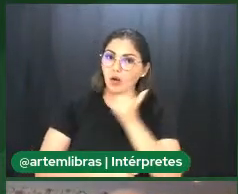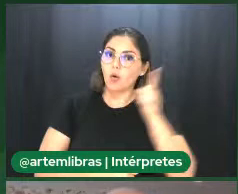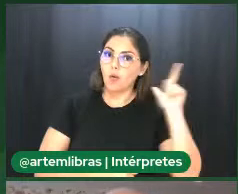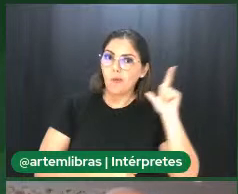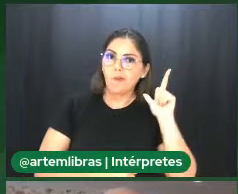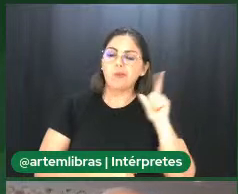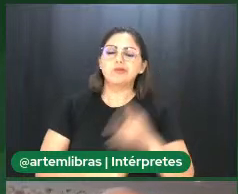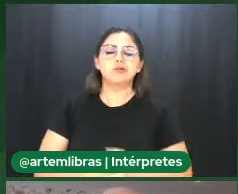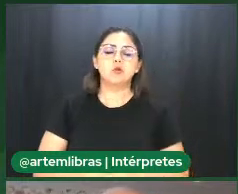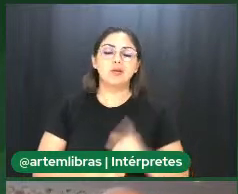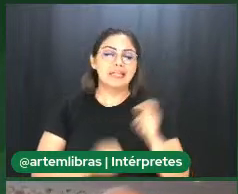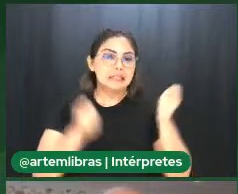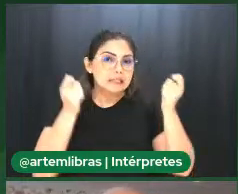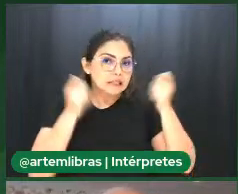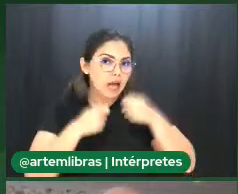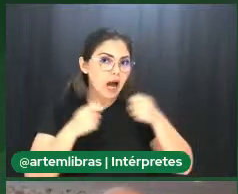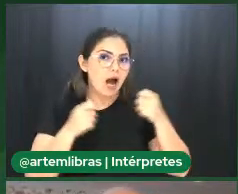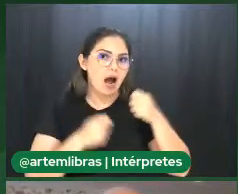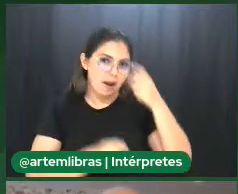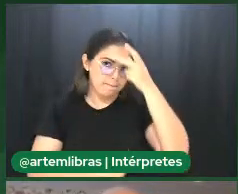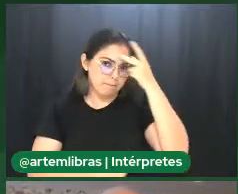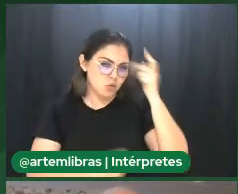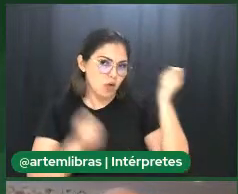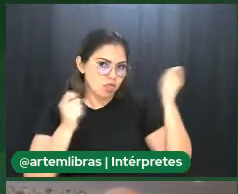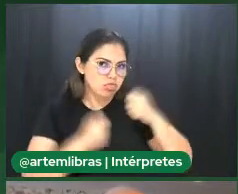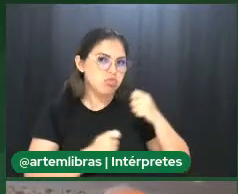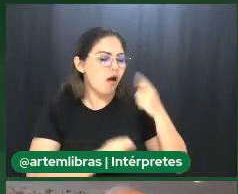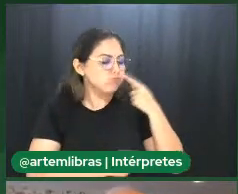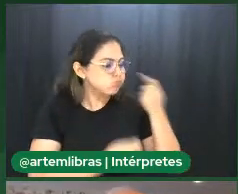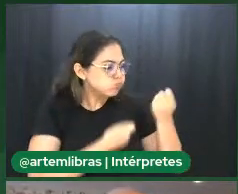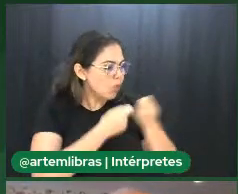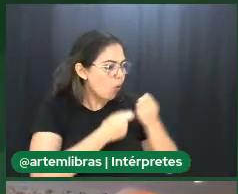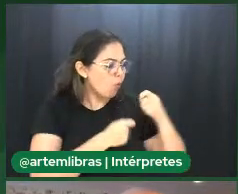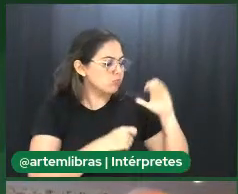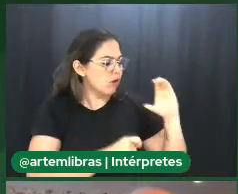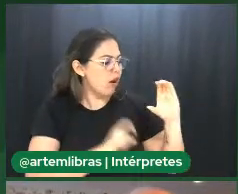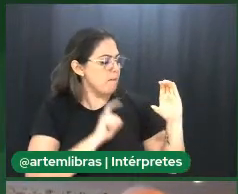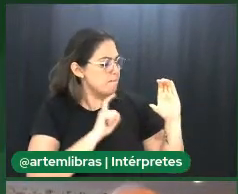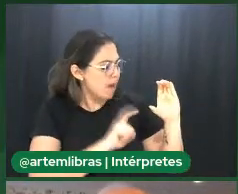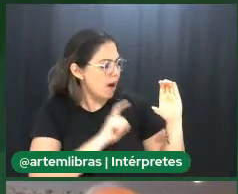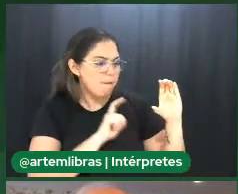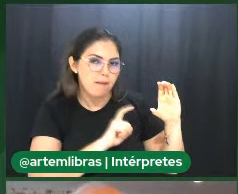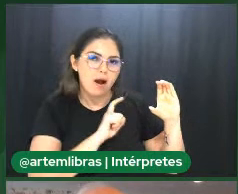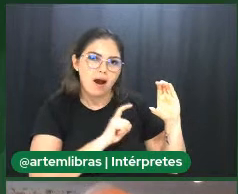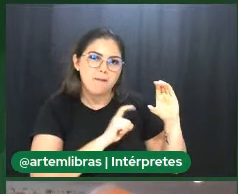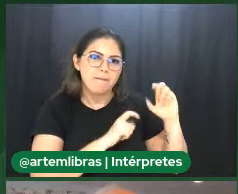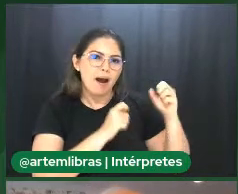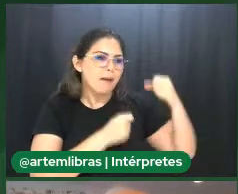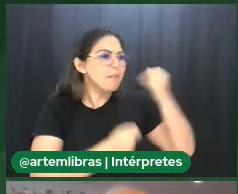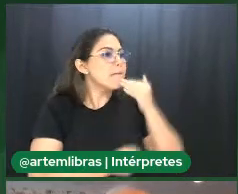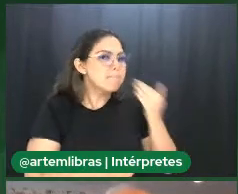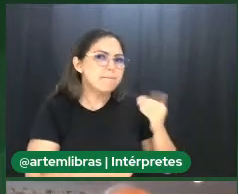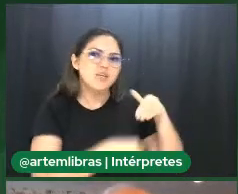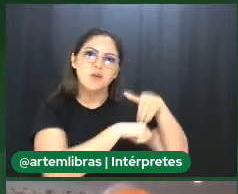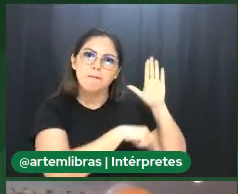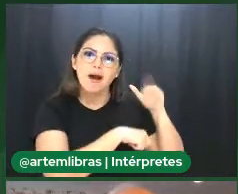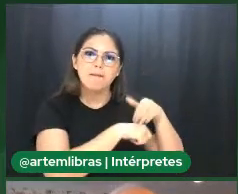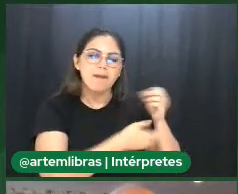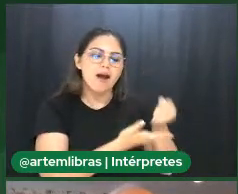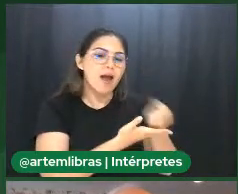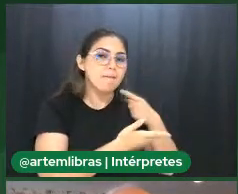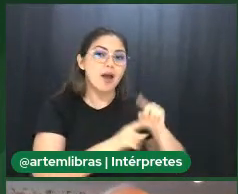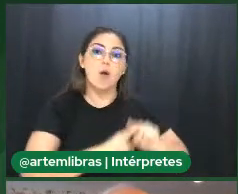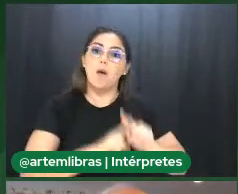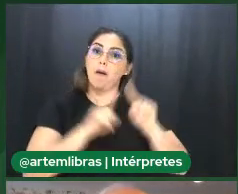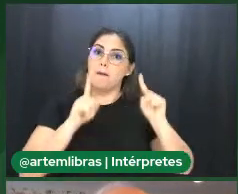supervise 50 of such devices in a hospital and can track the performance of all of them, see how well they're doing,